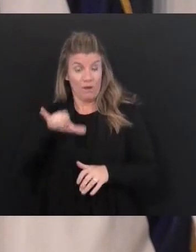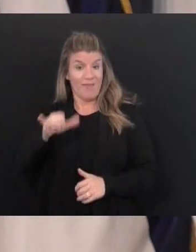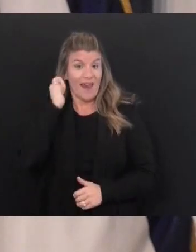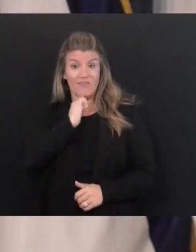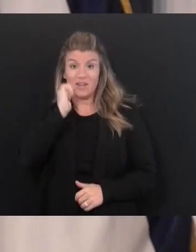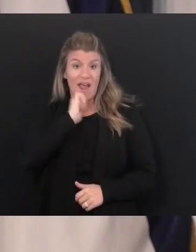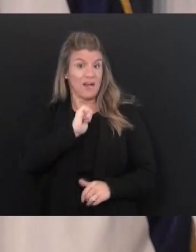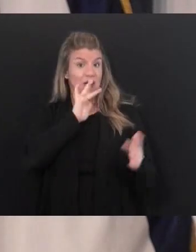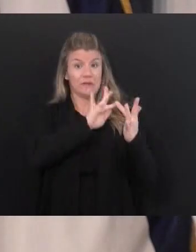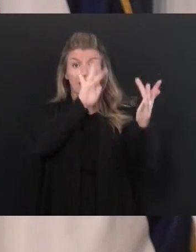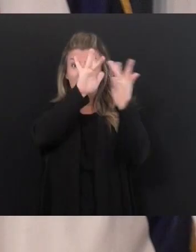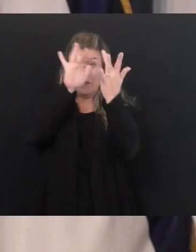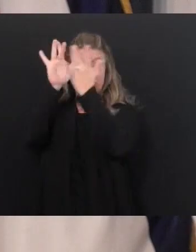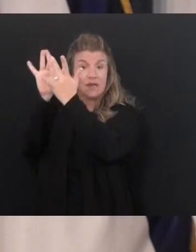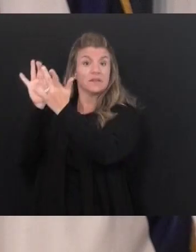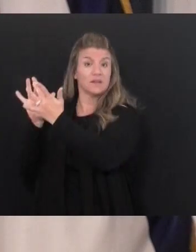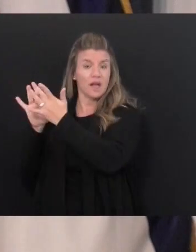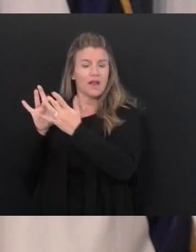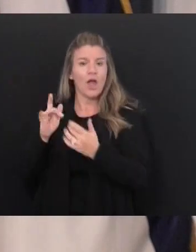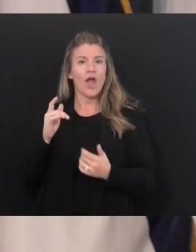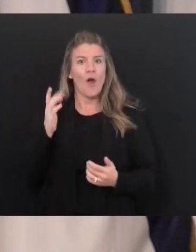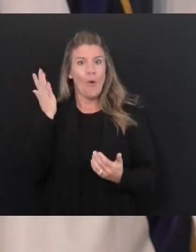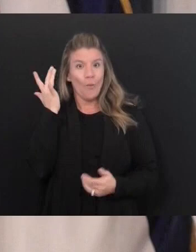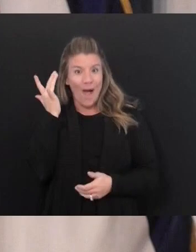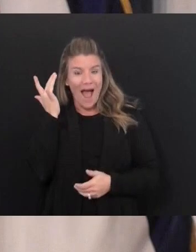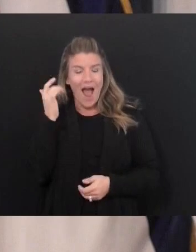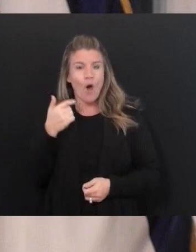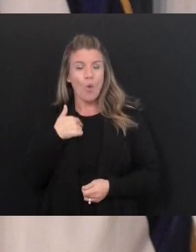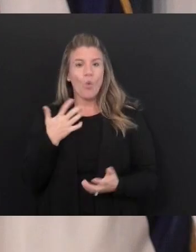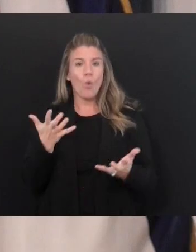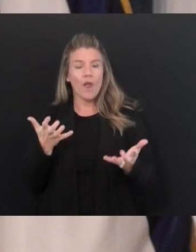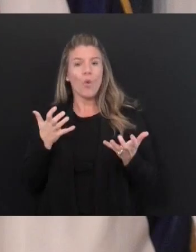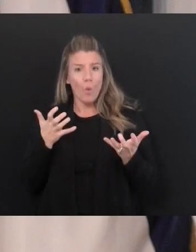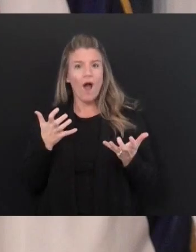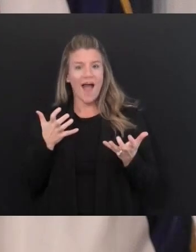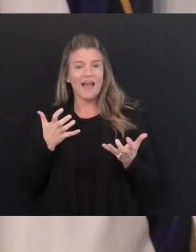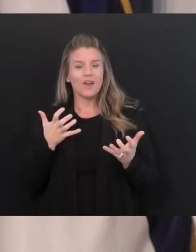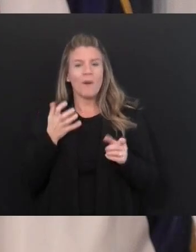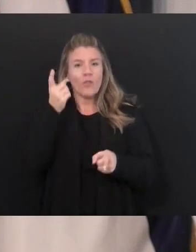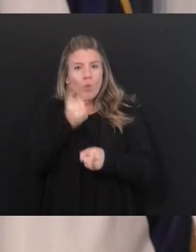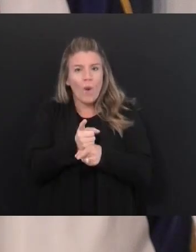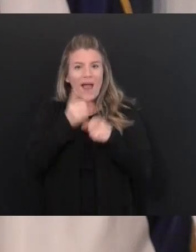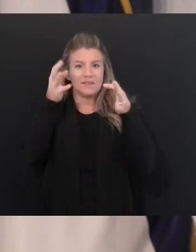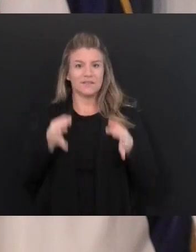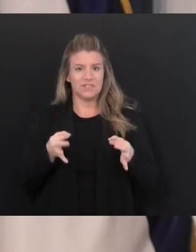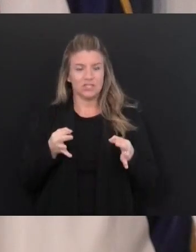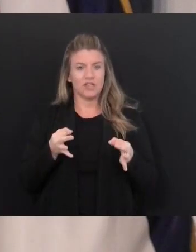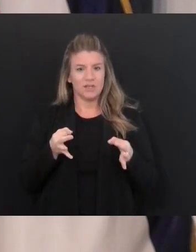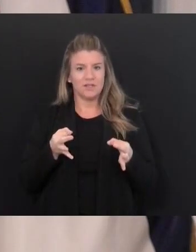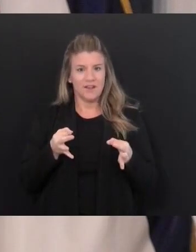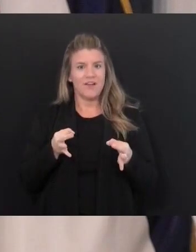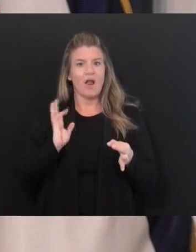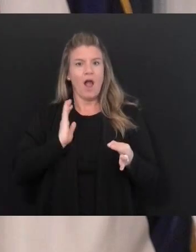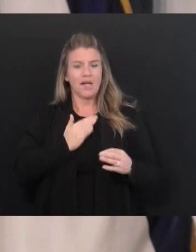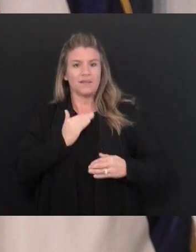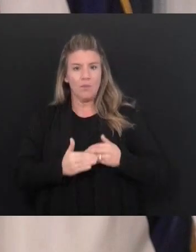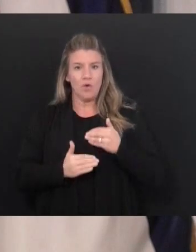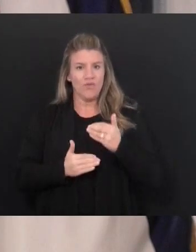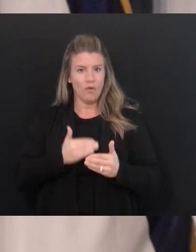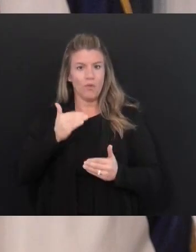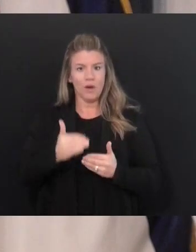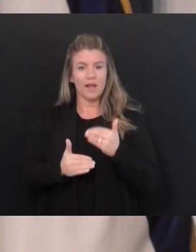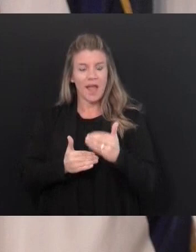Now, in order to try as best we can to make the right moves on the chessboard and still